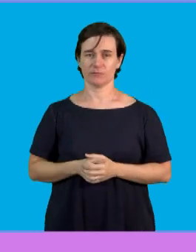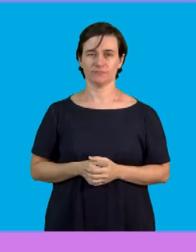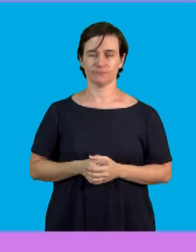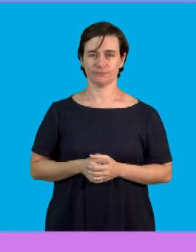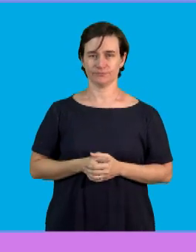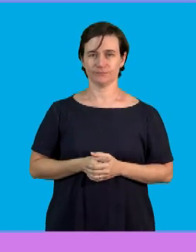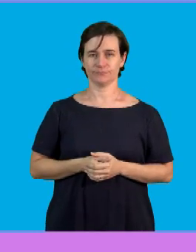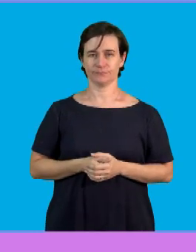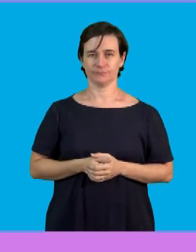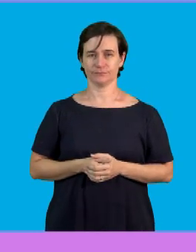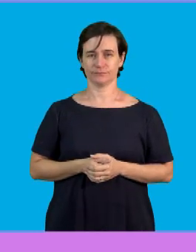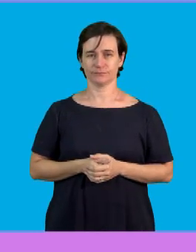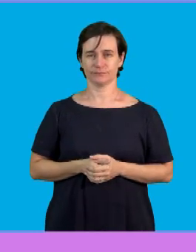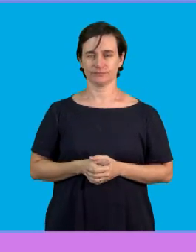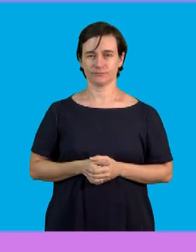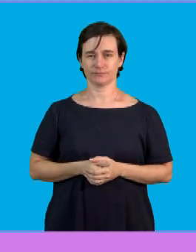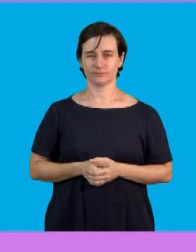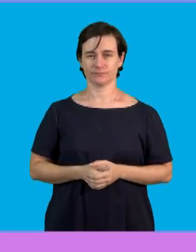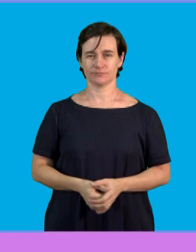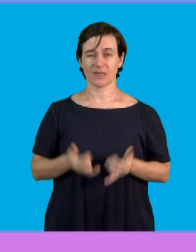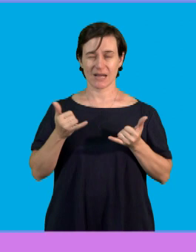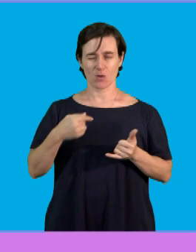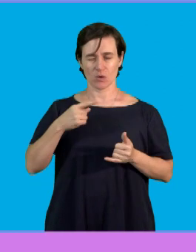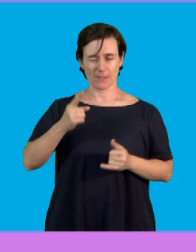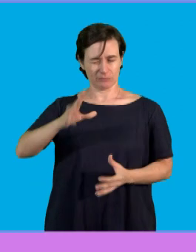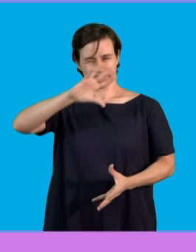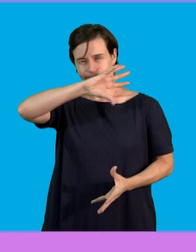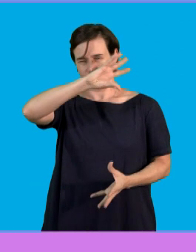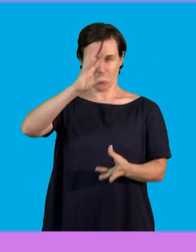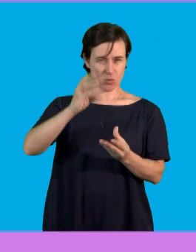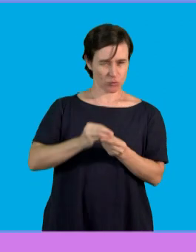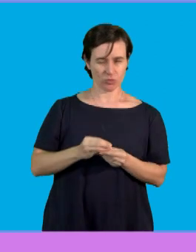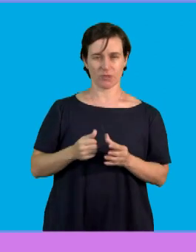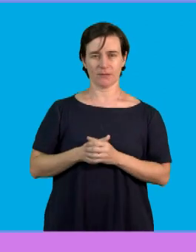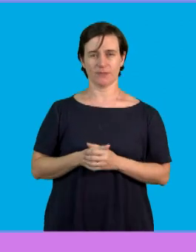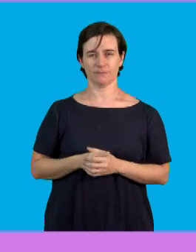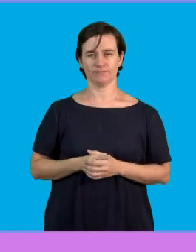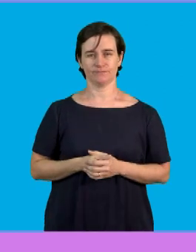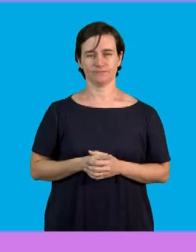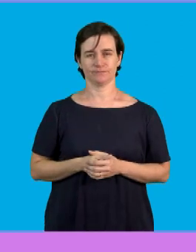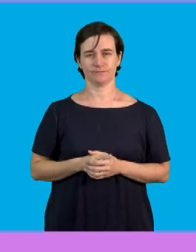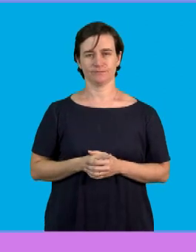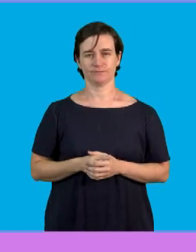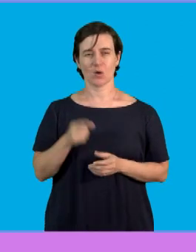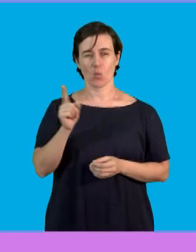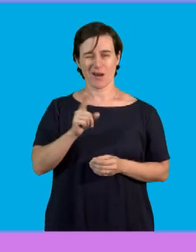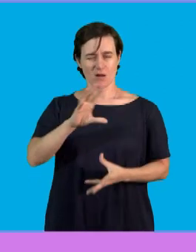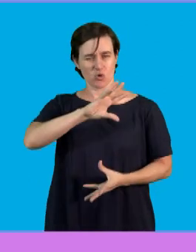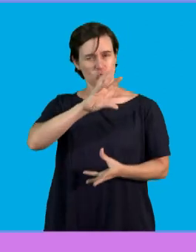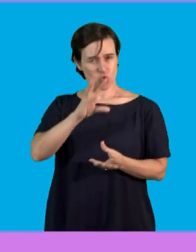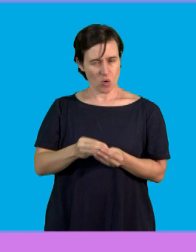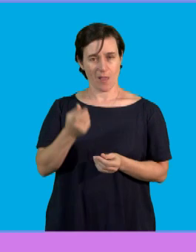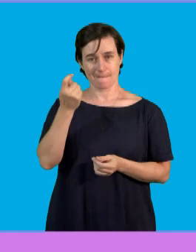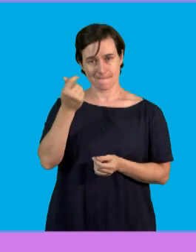289 rand. So now we are going to add all those values together and see the total amount of